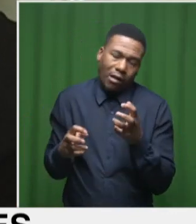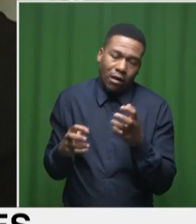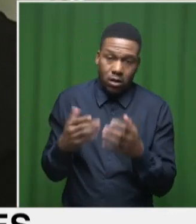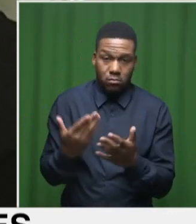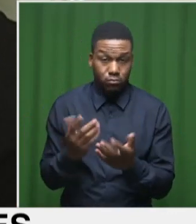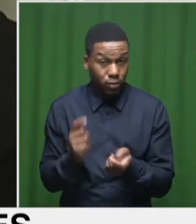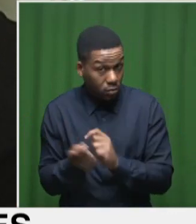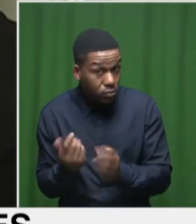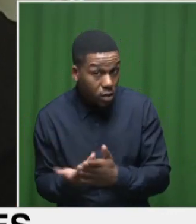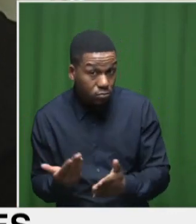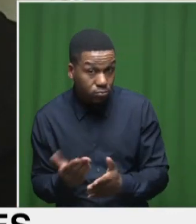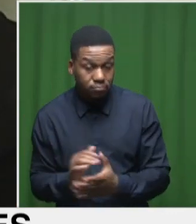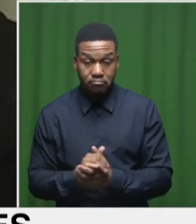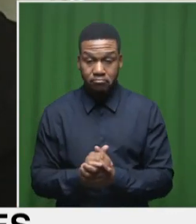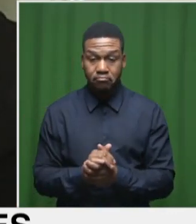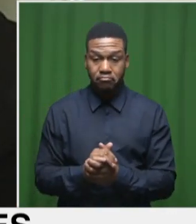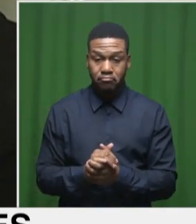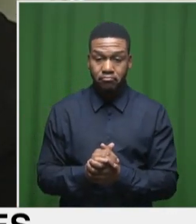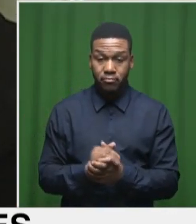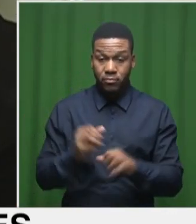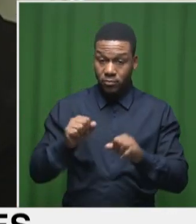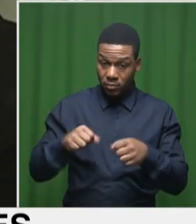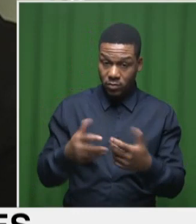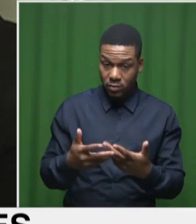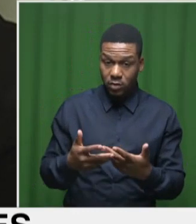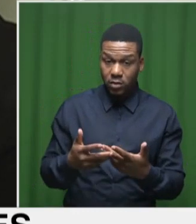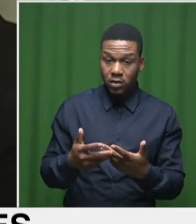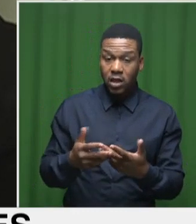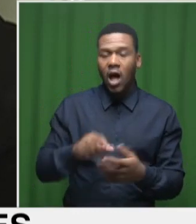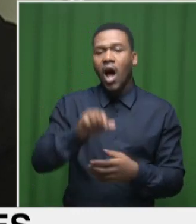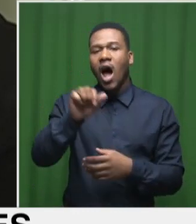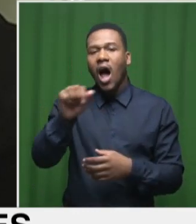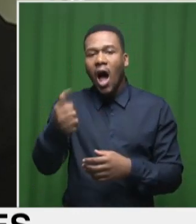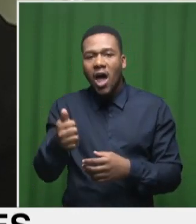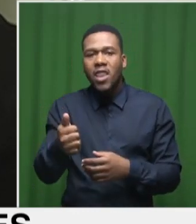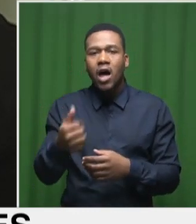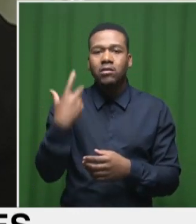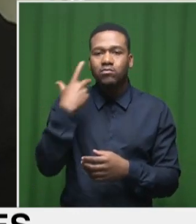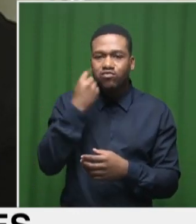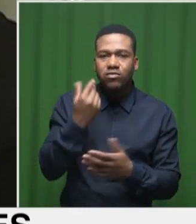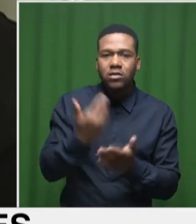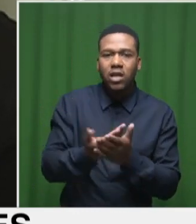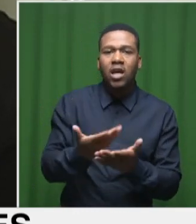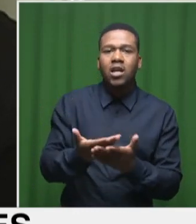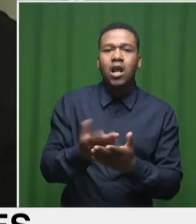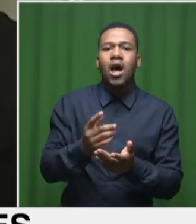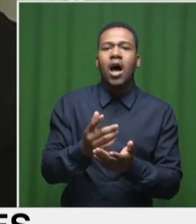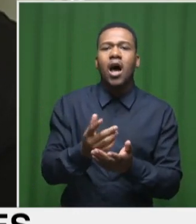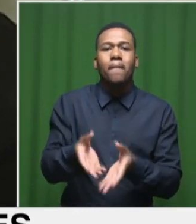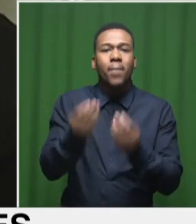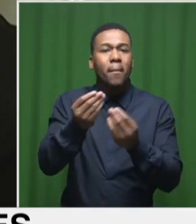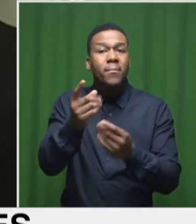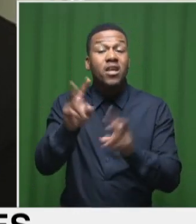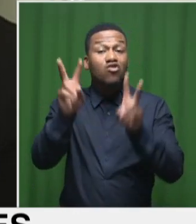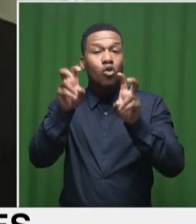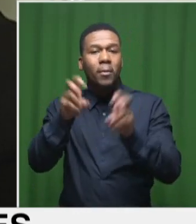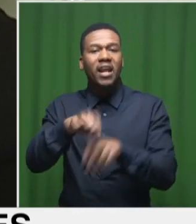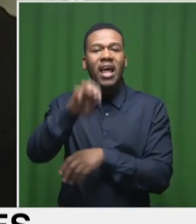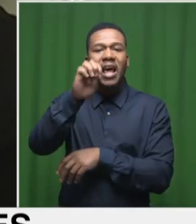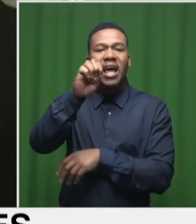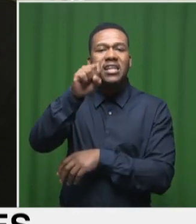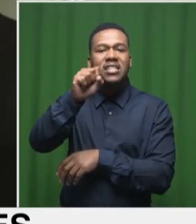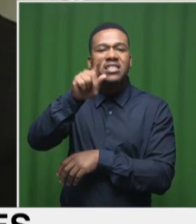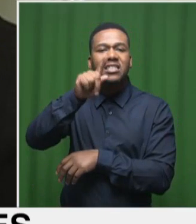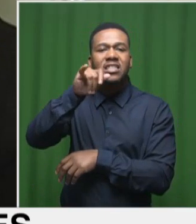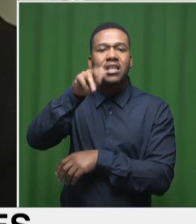can inject into arteries that cause ischemia. So what that means is you can kill the tissue around the nose, around the frown, The